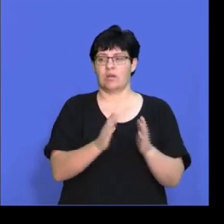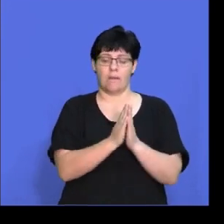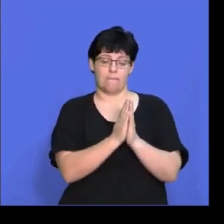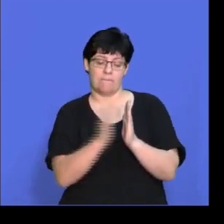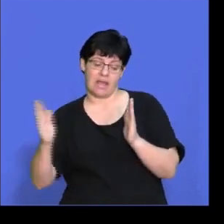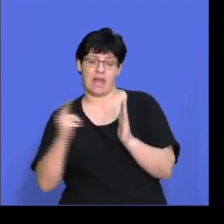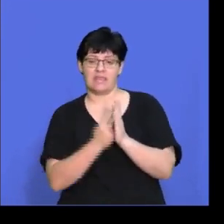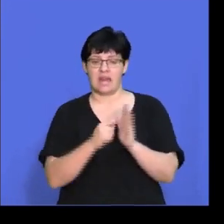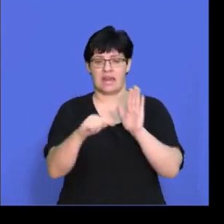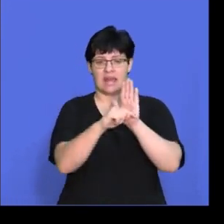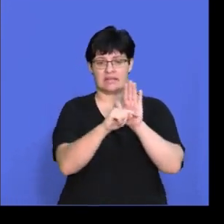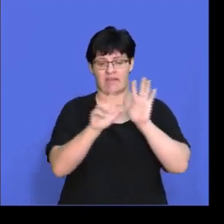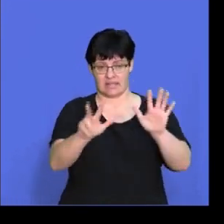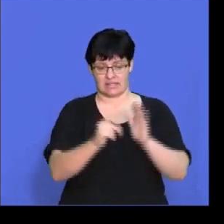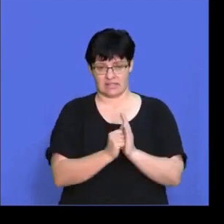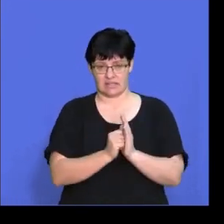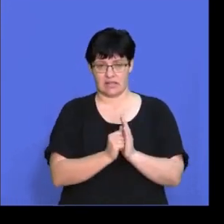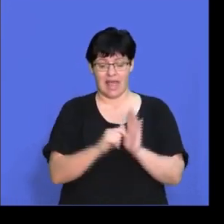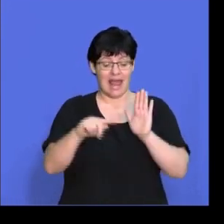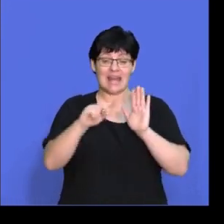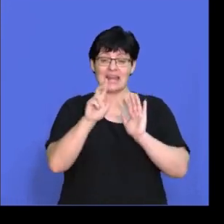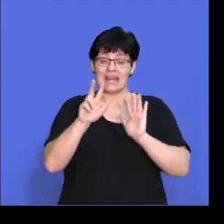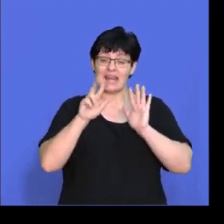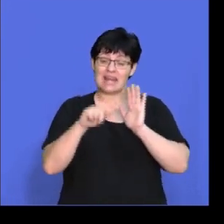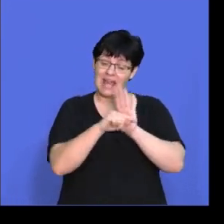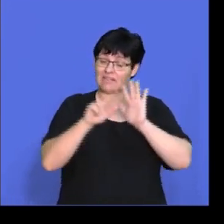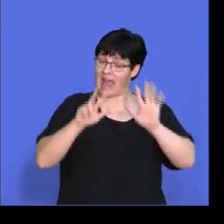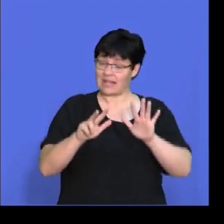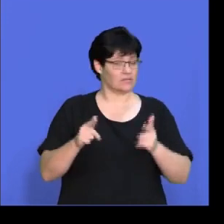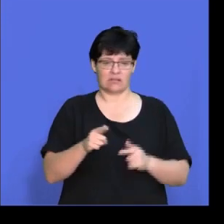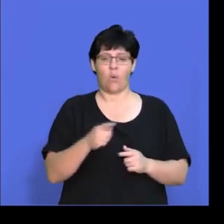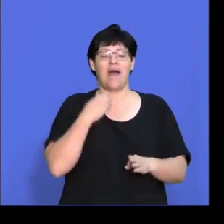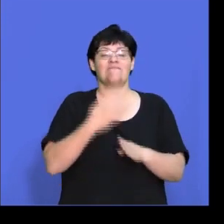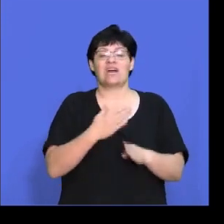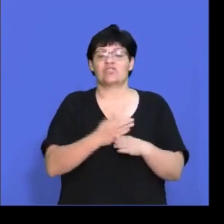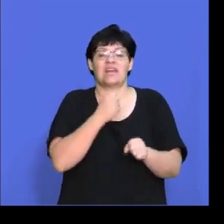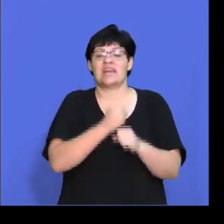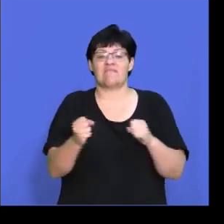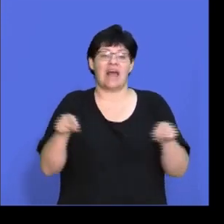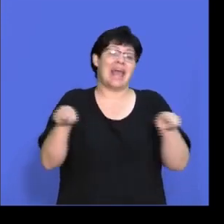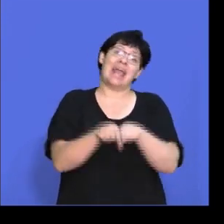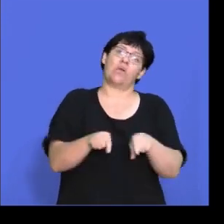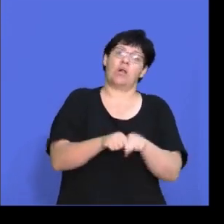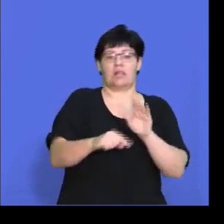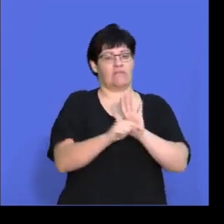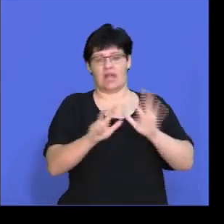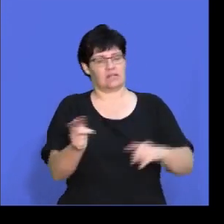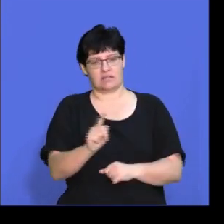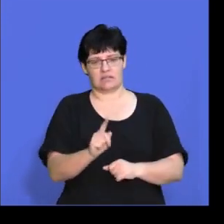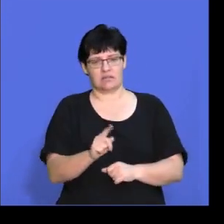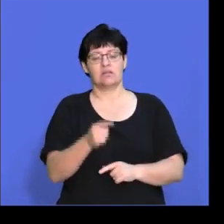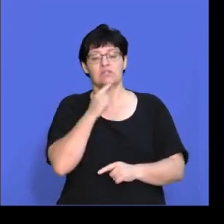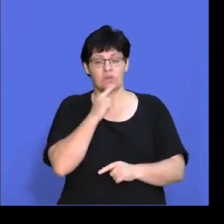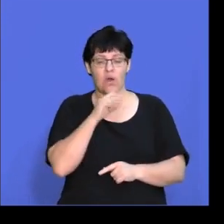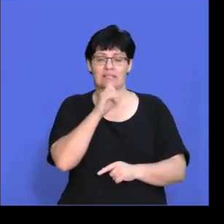than negative 8. We don't include negative 8, of course, because the function never actually is equal to negative 8. It approaches